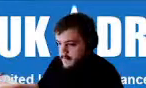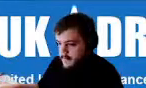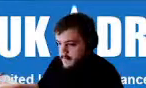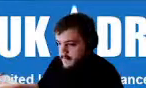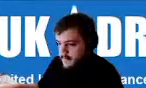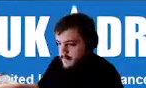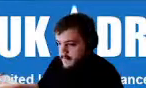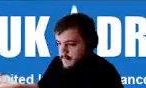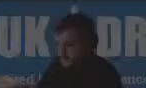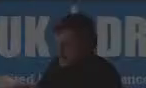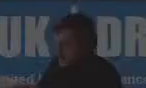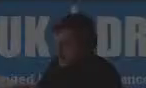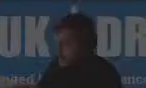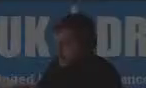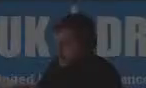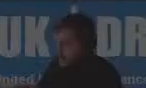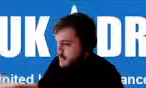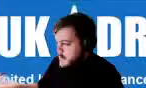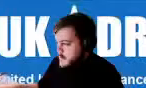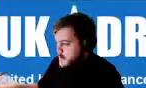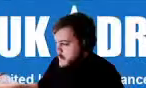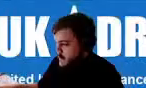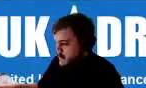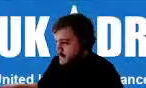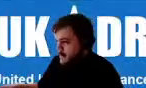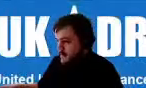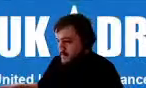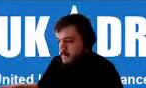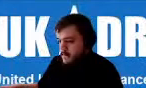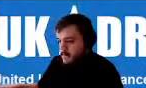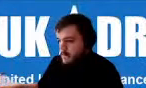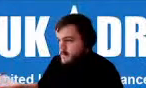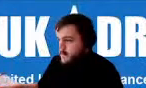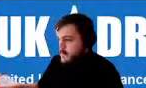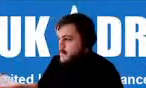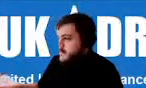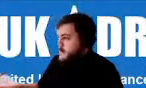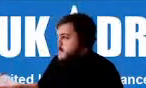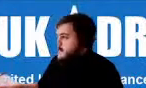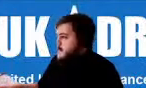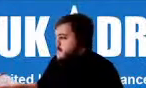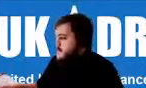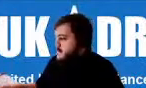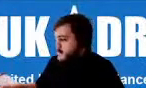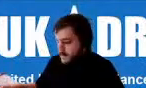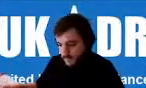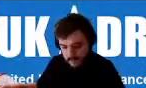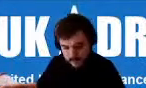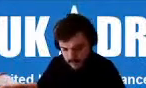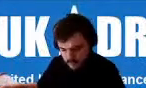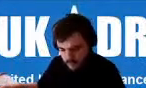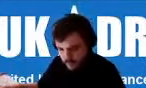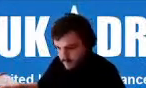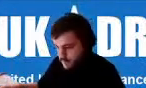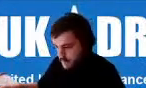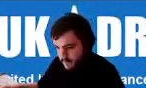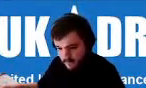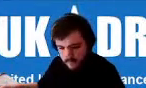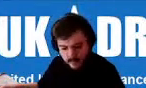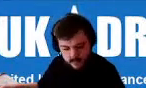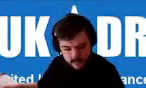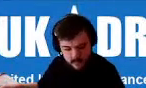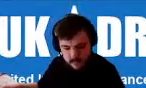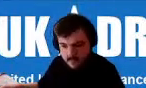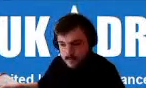So please say if you've got any questions, but if not, then I'm really happy to hand the floor over to David and